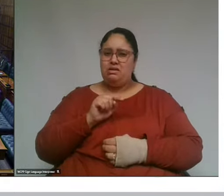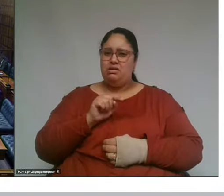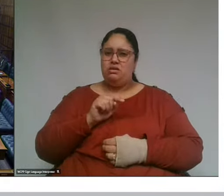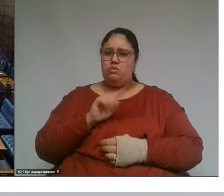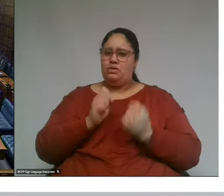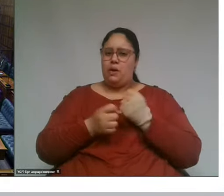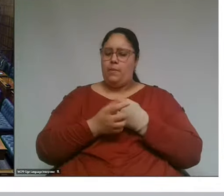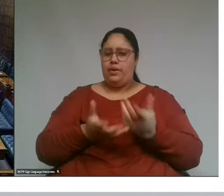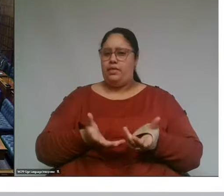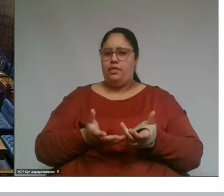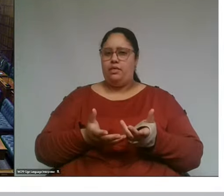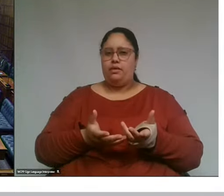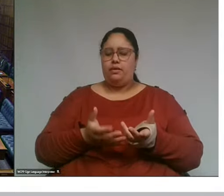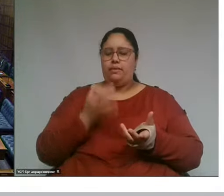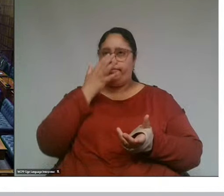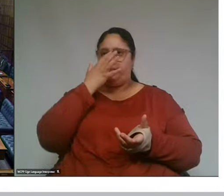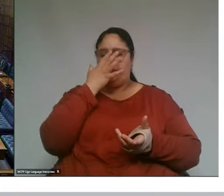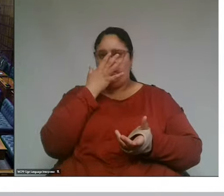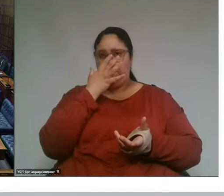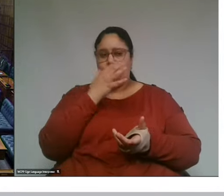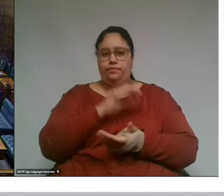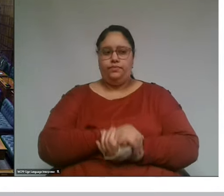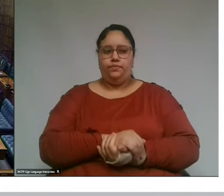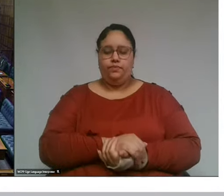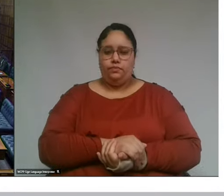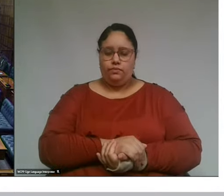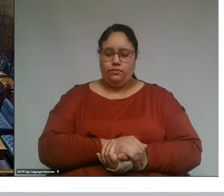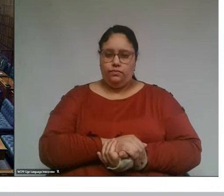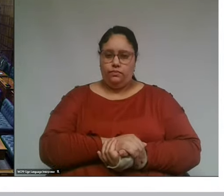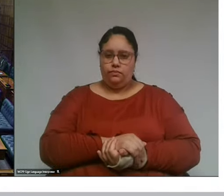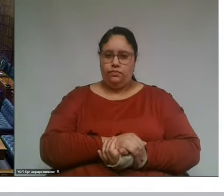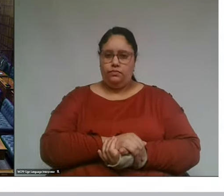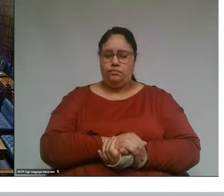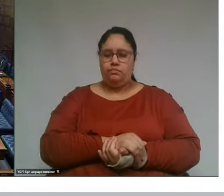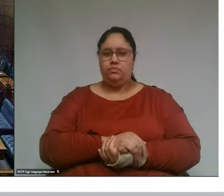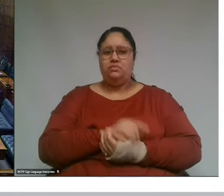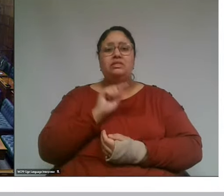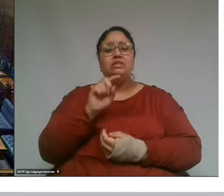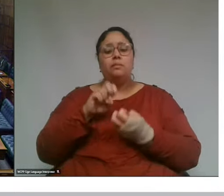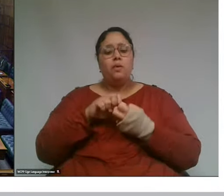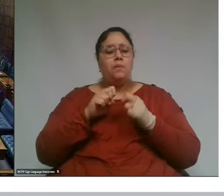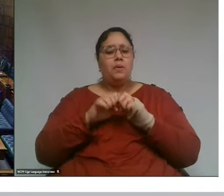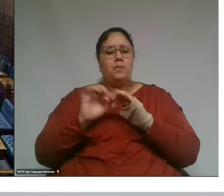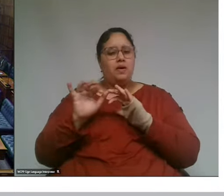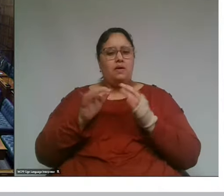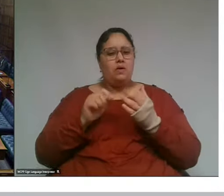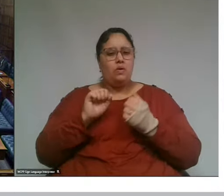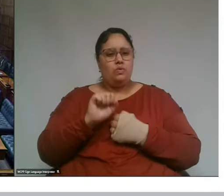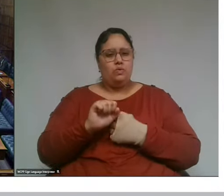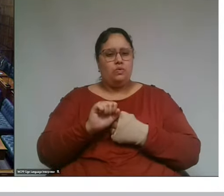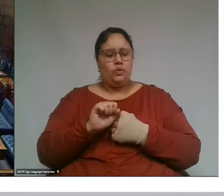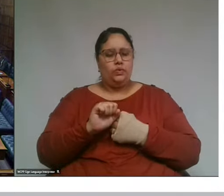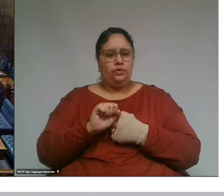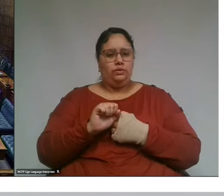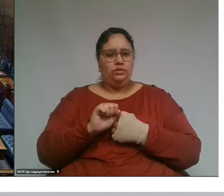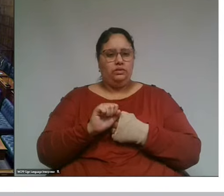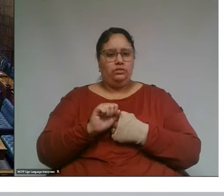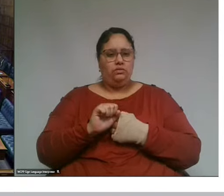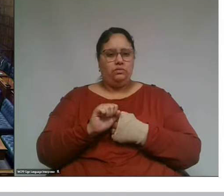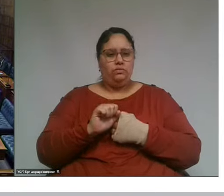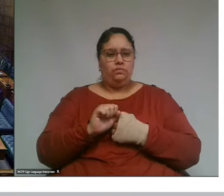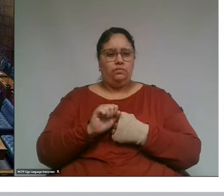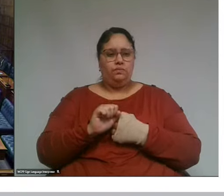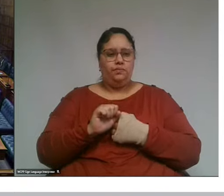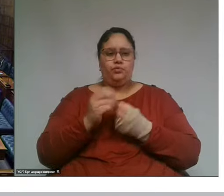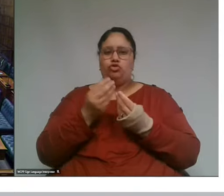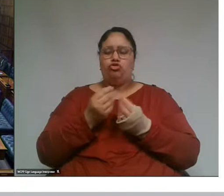happening there and um how is this particular problem being um H being being